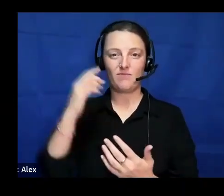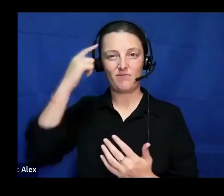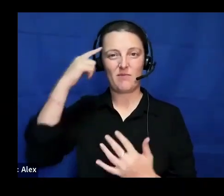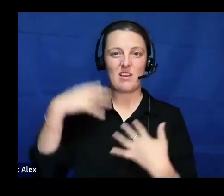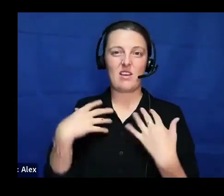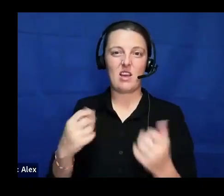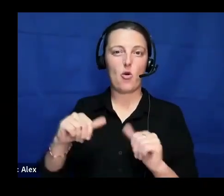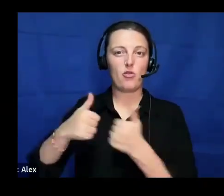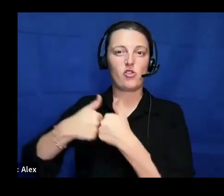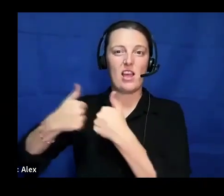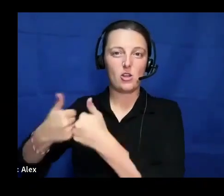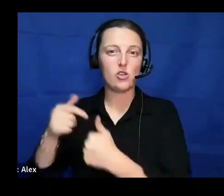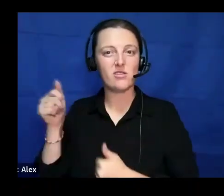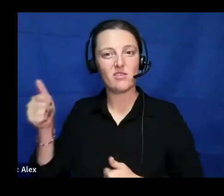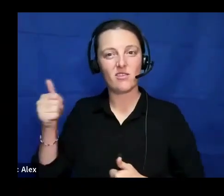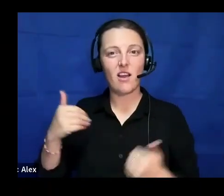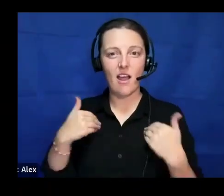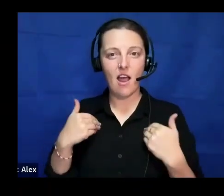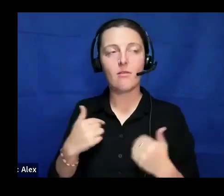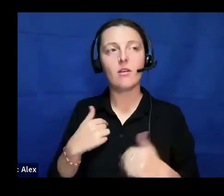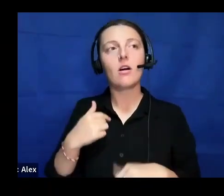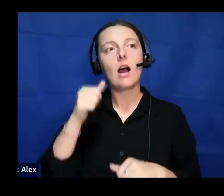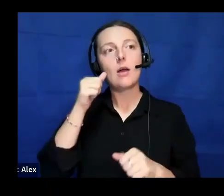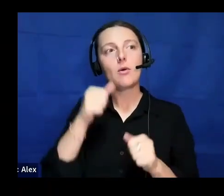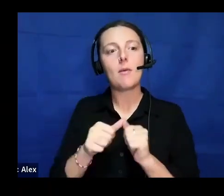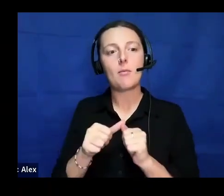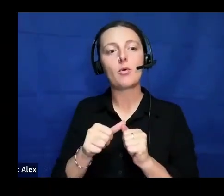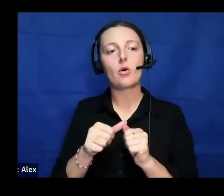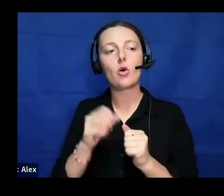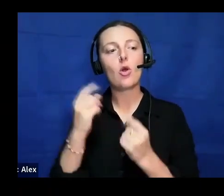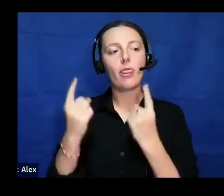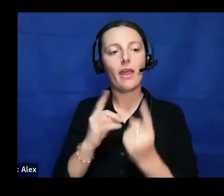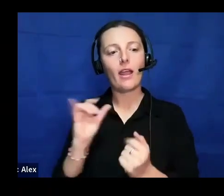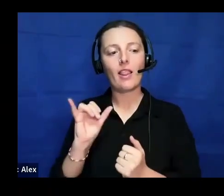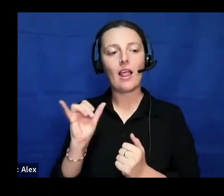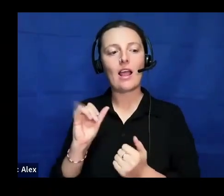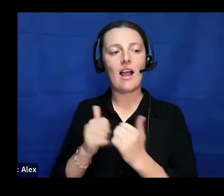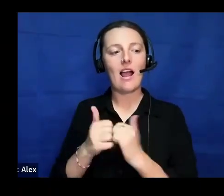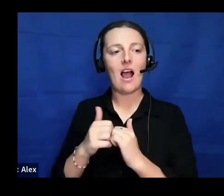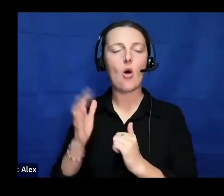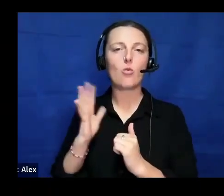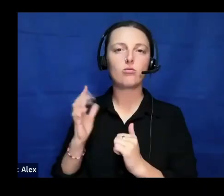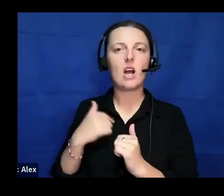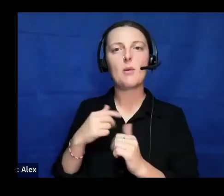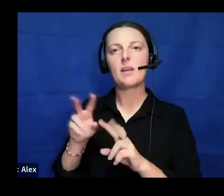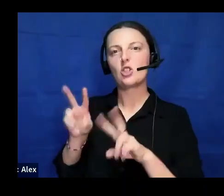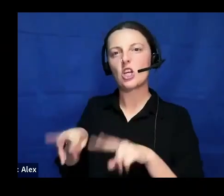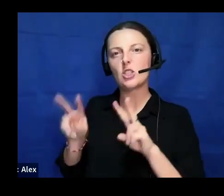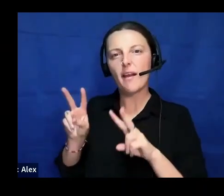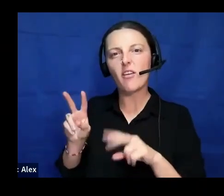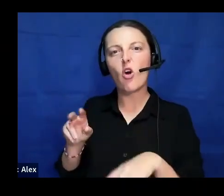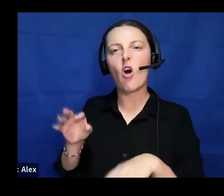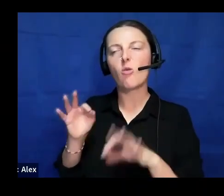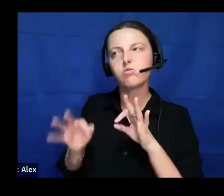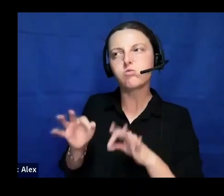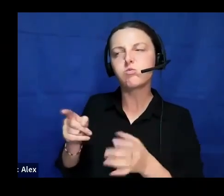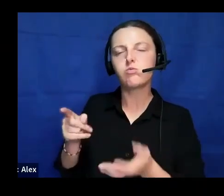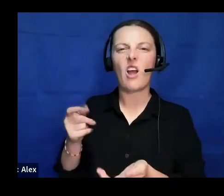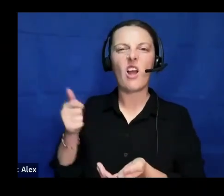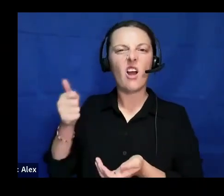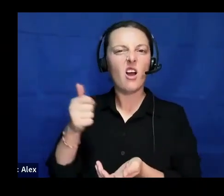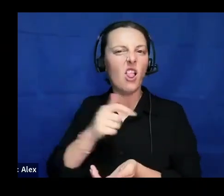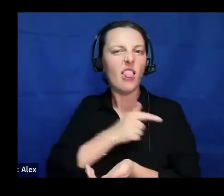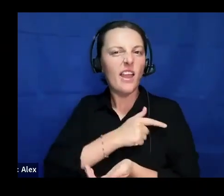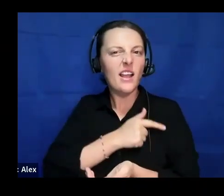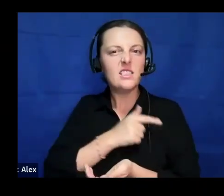remember, you know, thinking back, how I'd be really judgmental, how I'd be like, this person is really lazy. Why can't